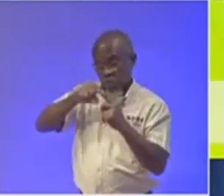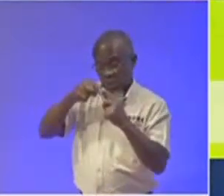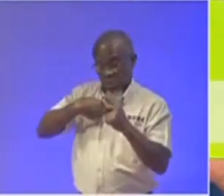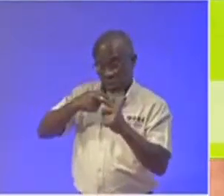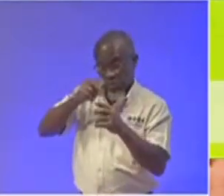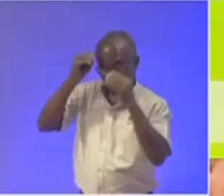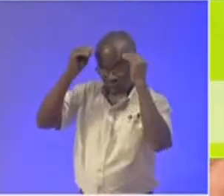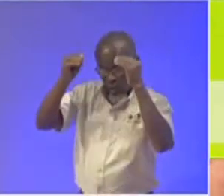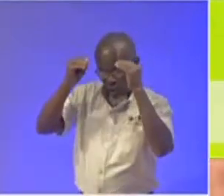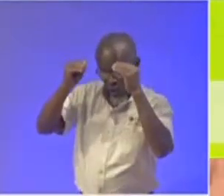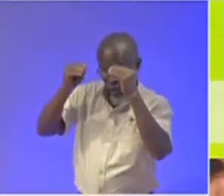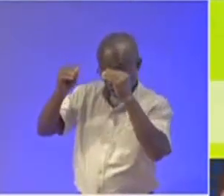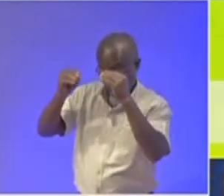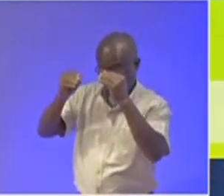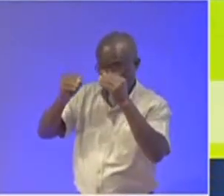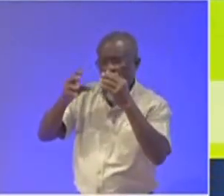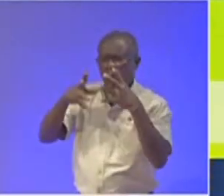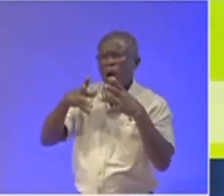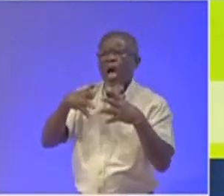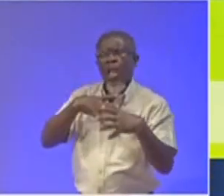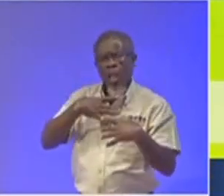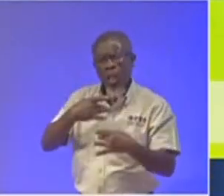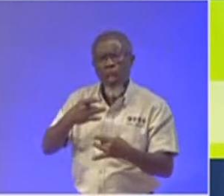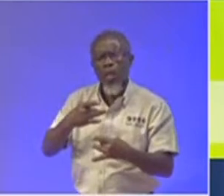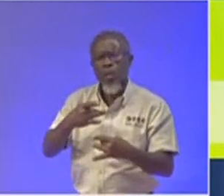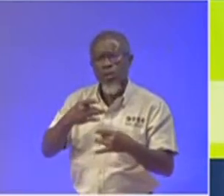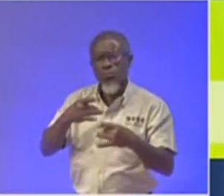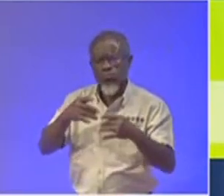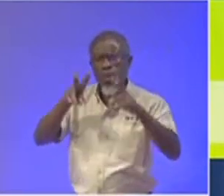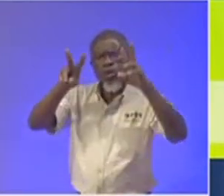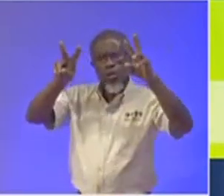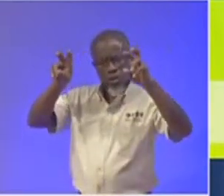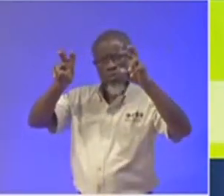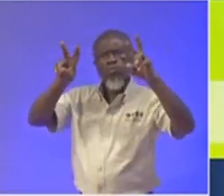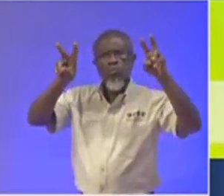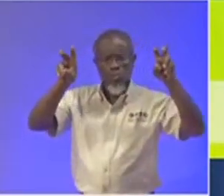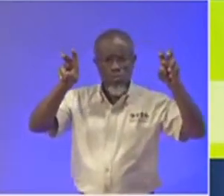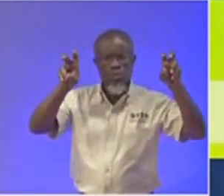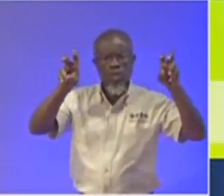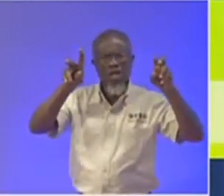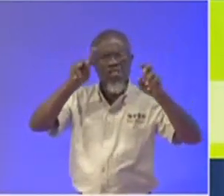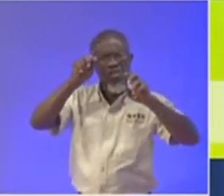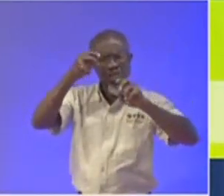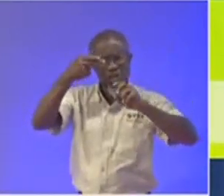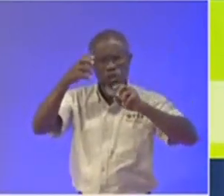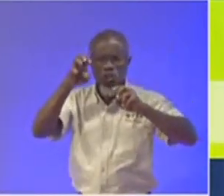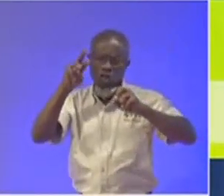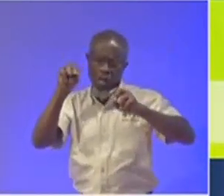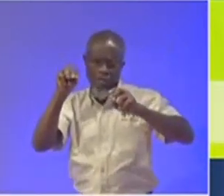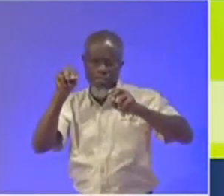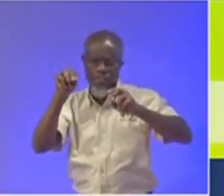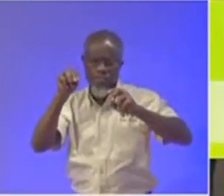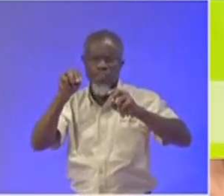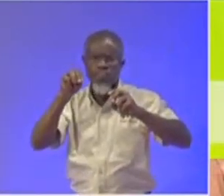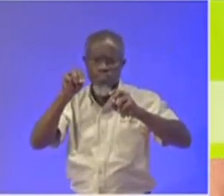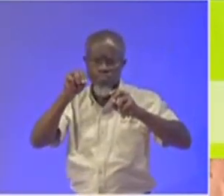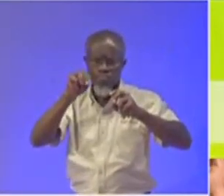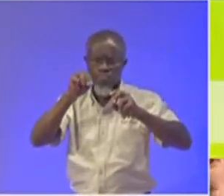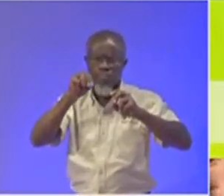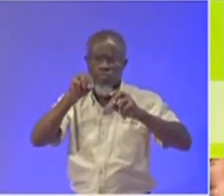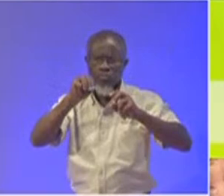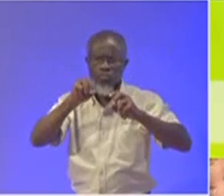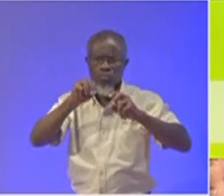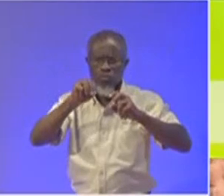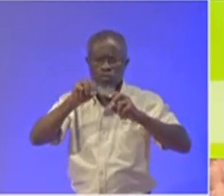teaching, I like a thematic approach. I'm not into being modular, because that allows me to make a lot of connections to